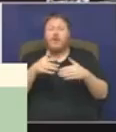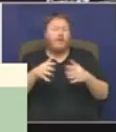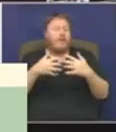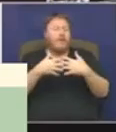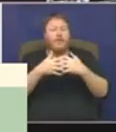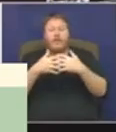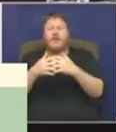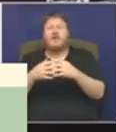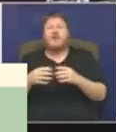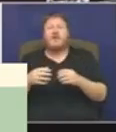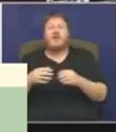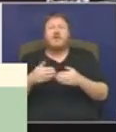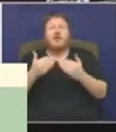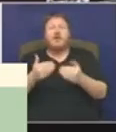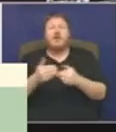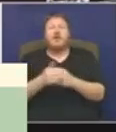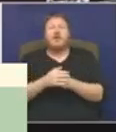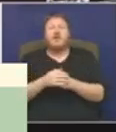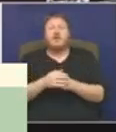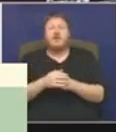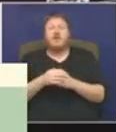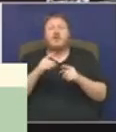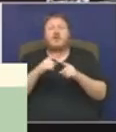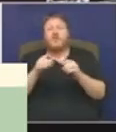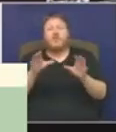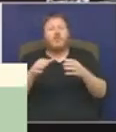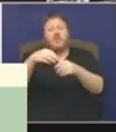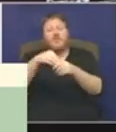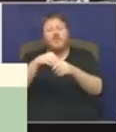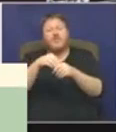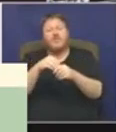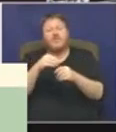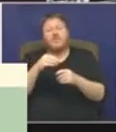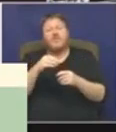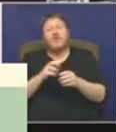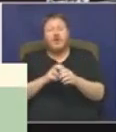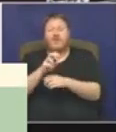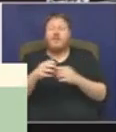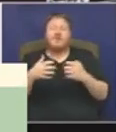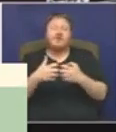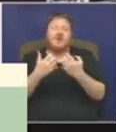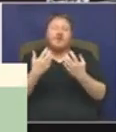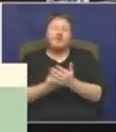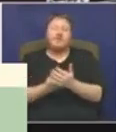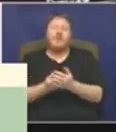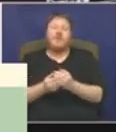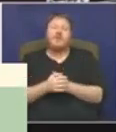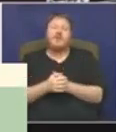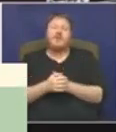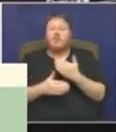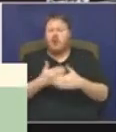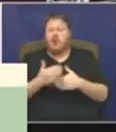well as collaboration between various stakeholders to overcome them. Now, progress is being made,